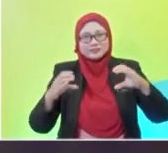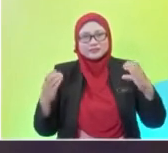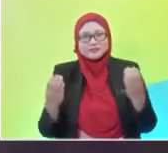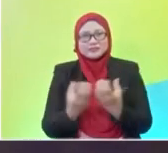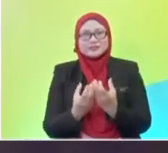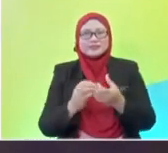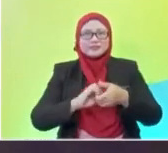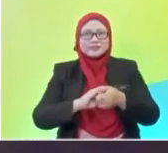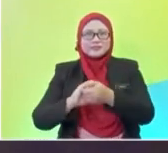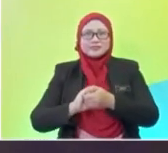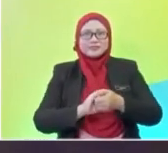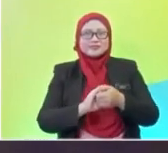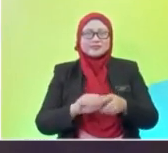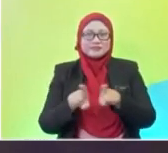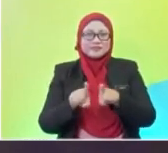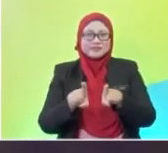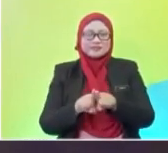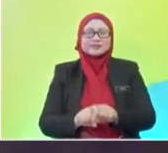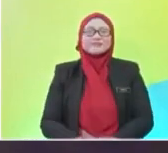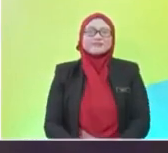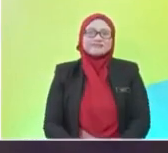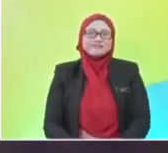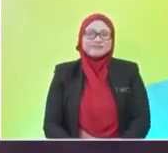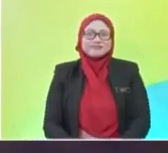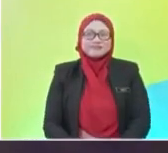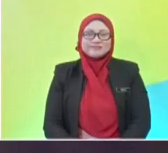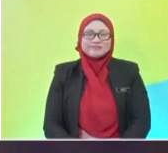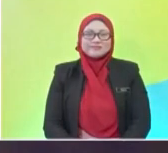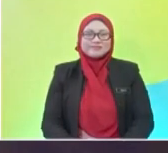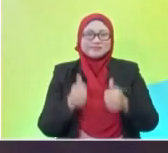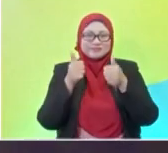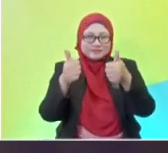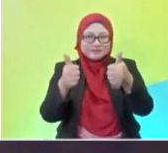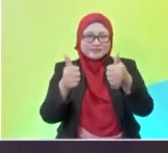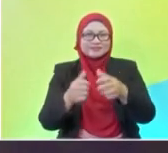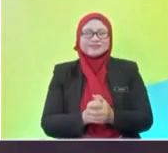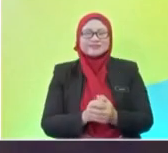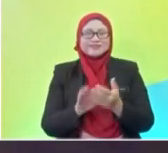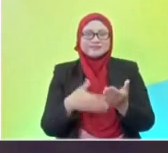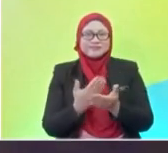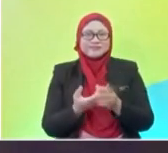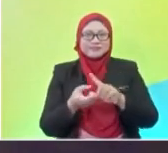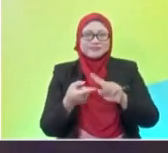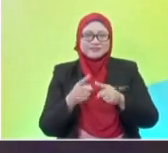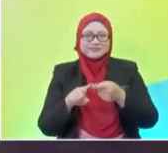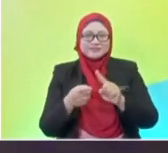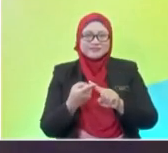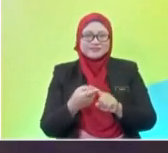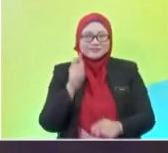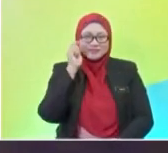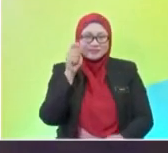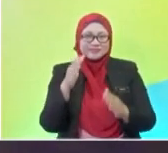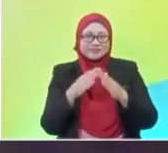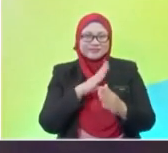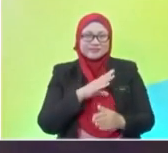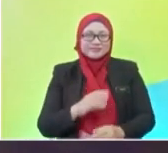other. The end. Yay. Thank you very much, teacher. Good job to all our friends watching at home as well. You guys have been